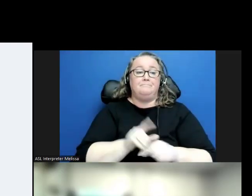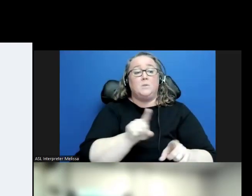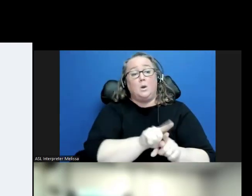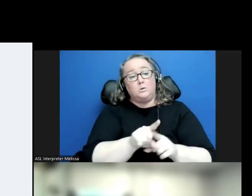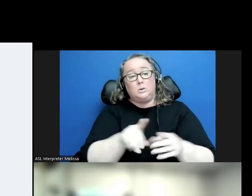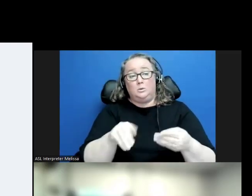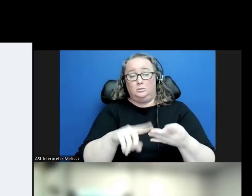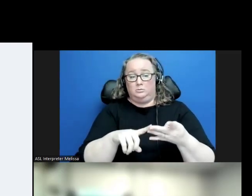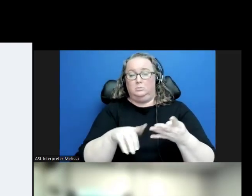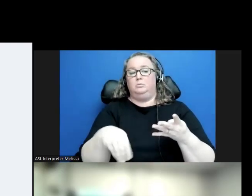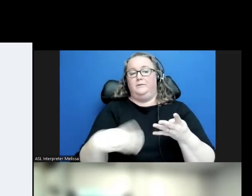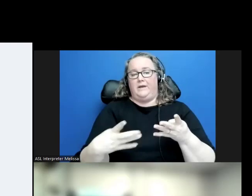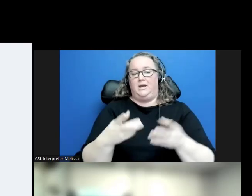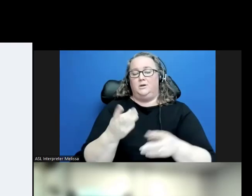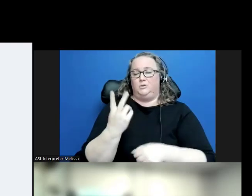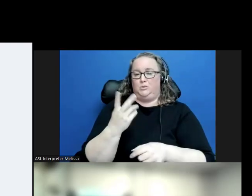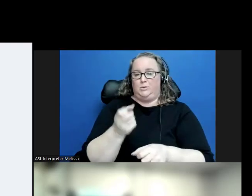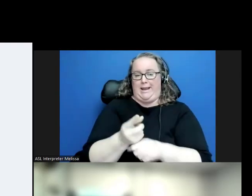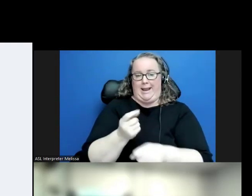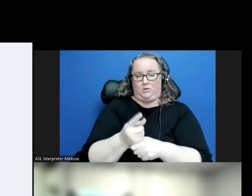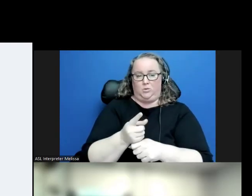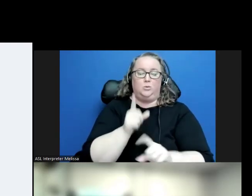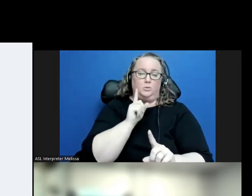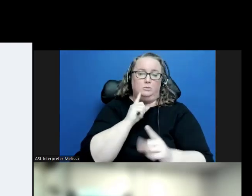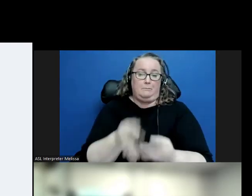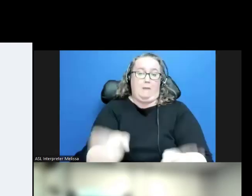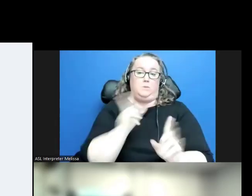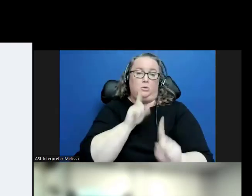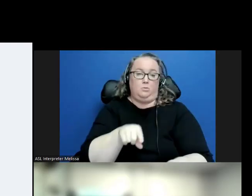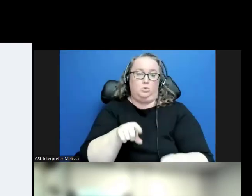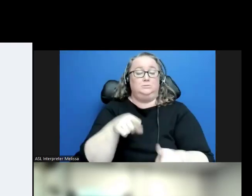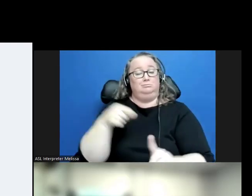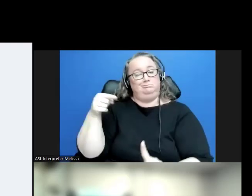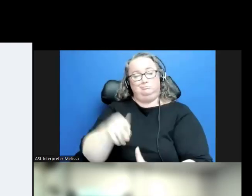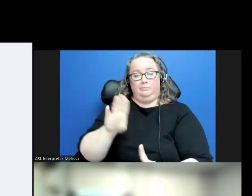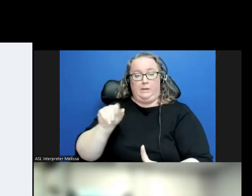2 annual public reports surrounding Bridgewater.